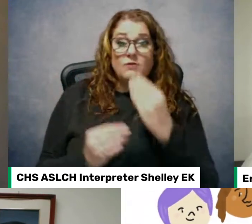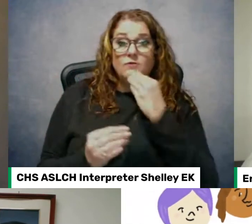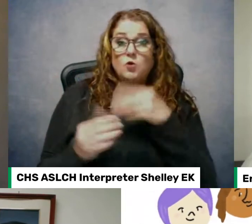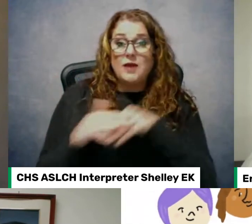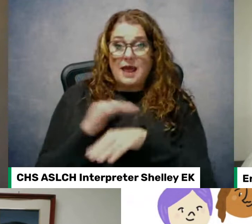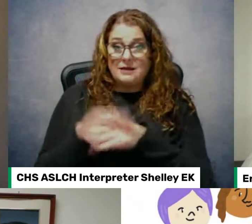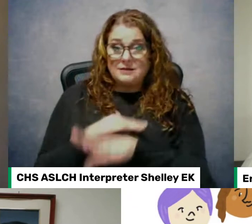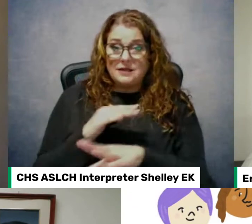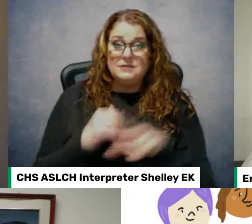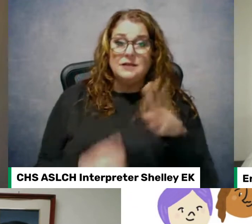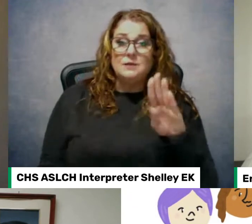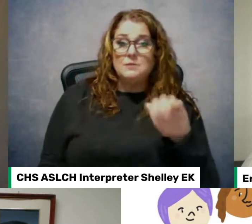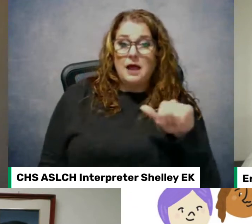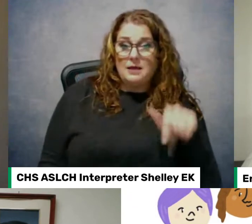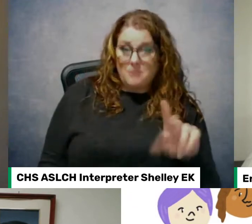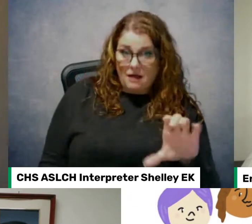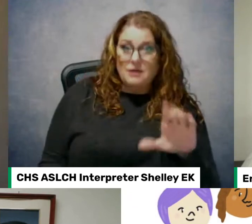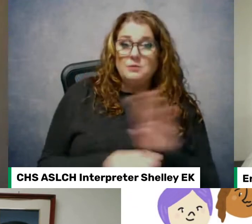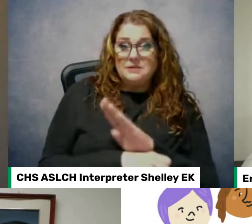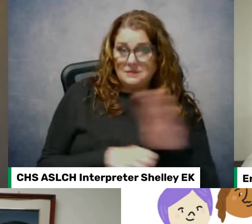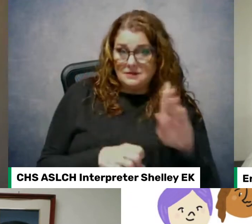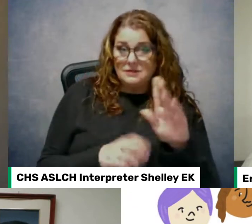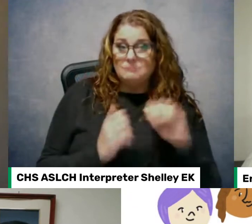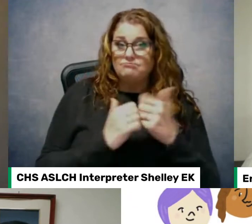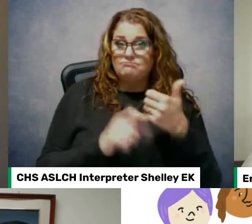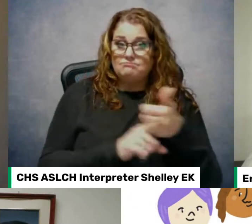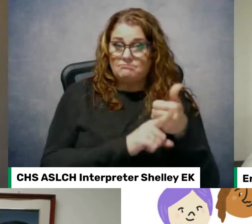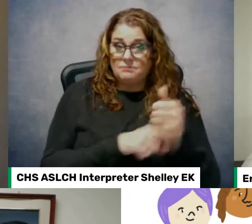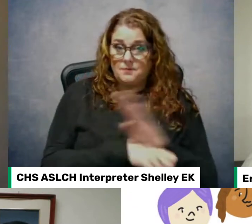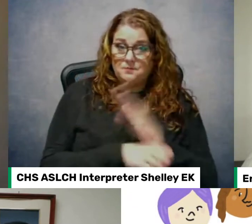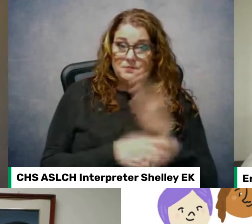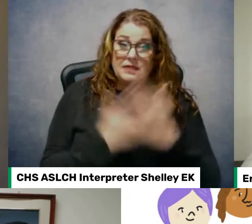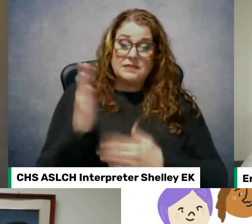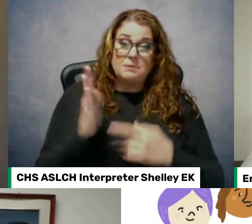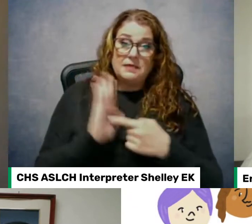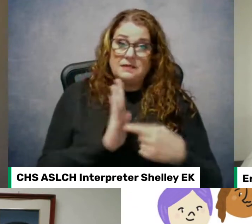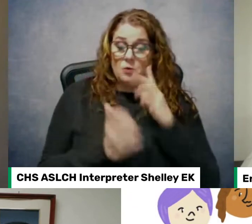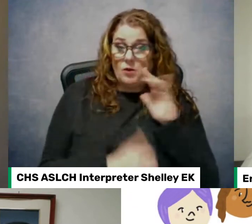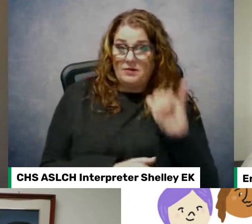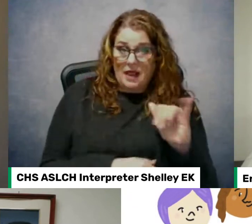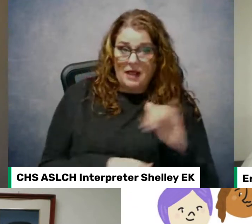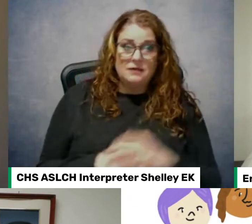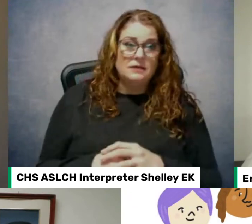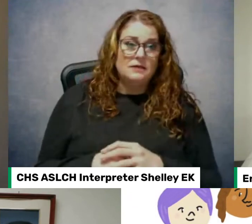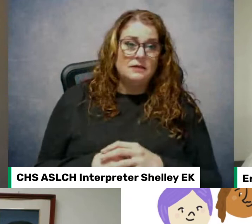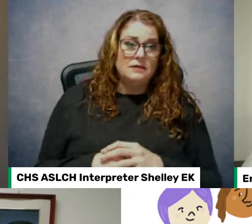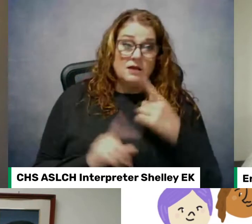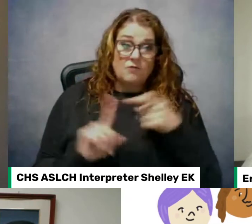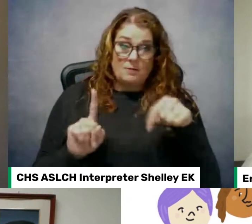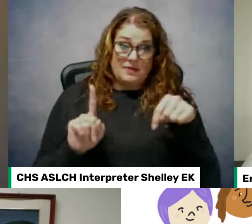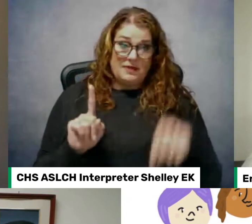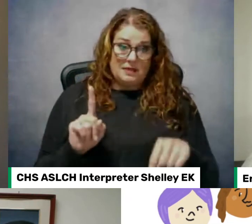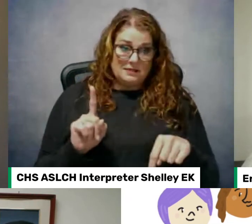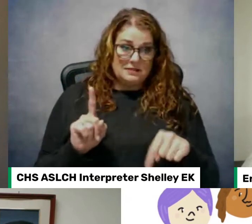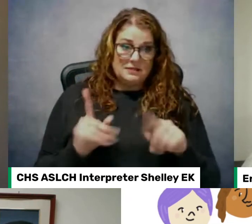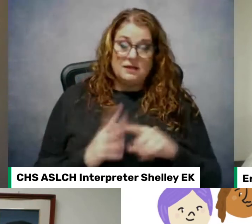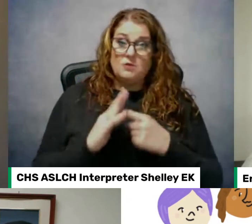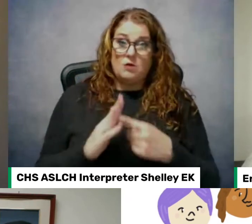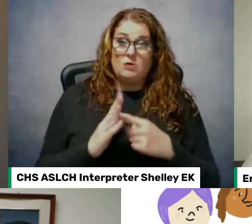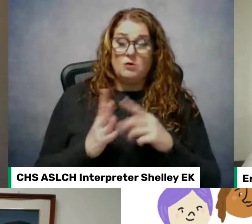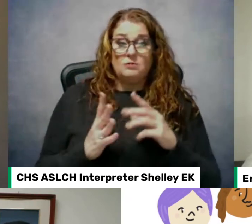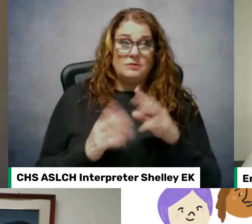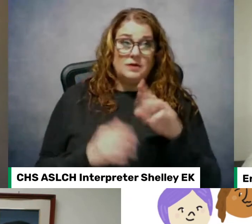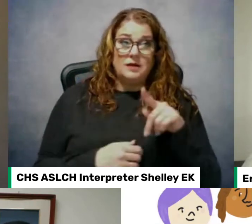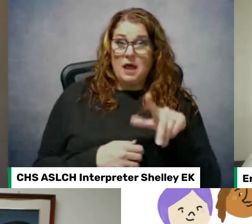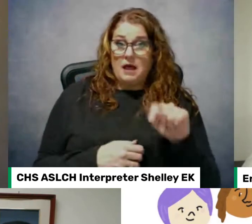support BIPOC food businesses and entrepreneurs. A couple of the examples there, from this inaugural pilot program that